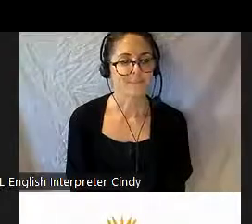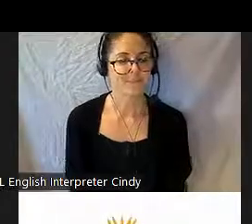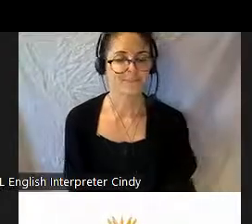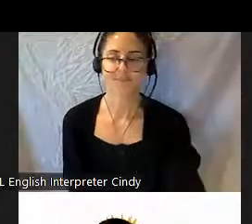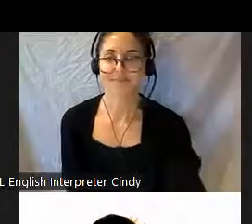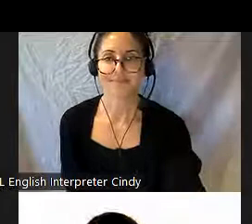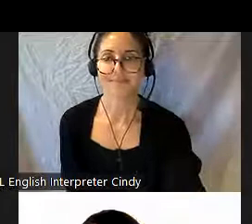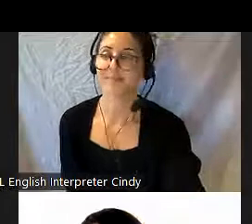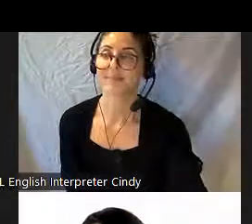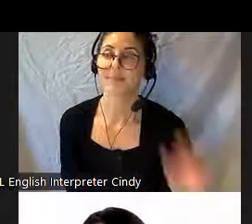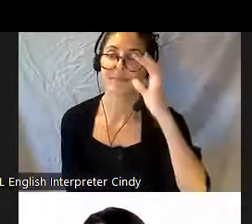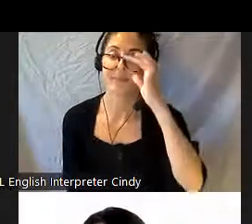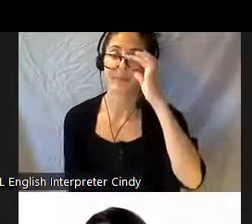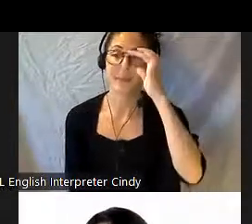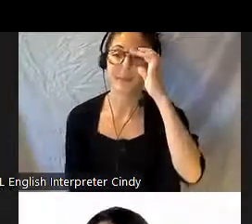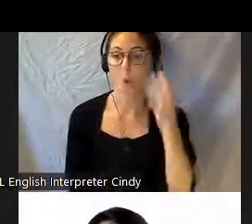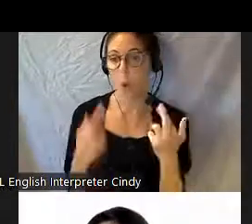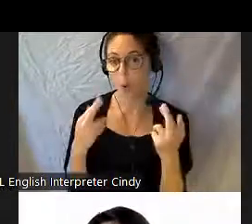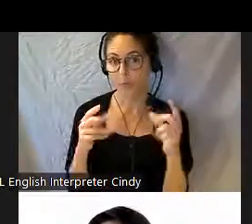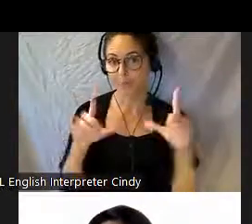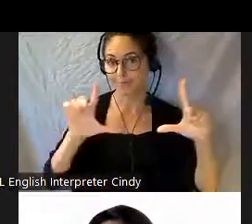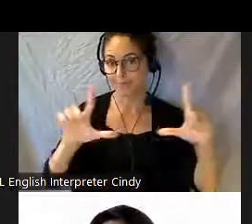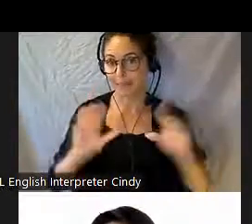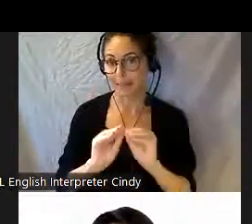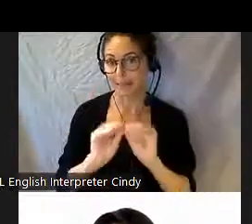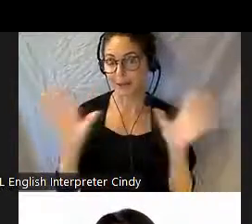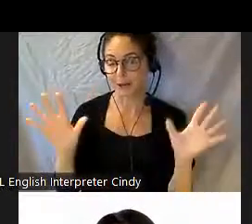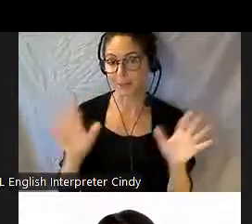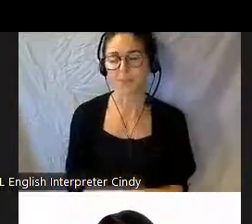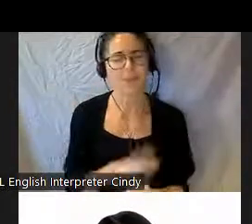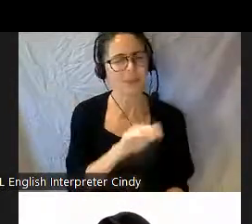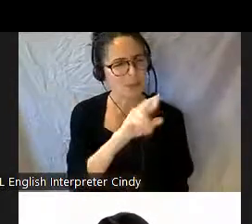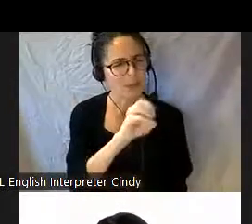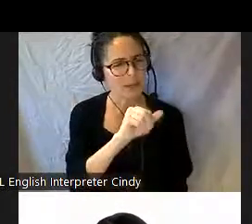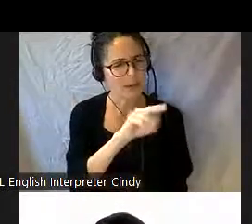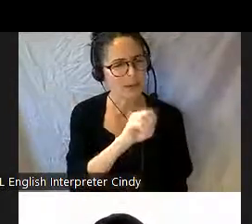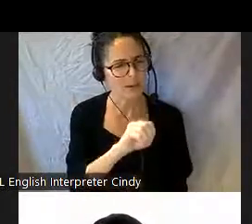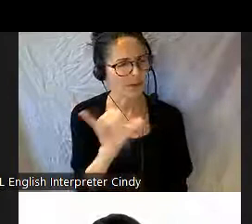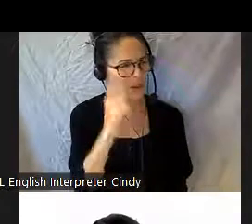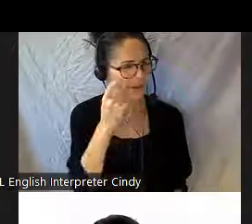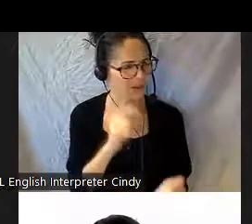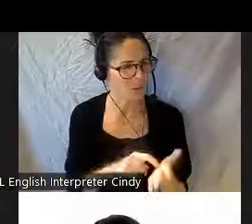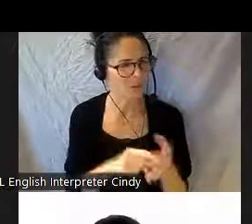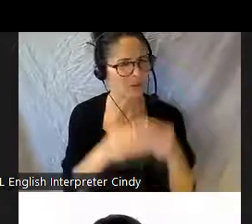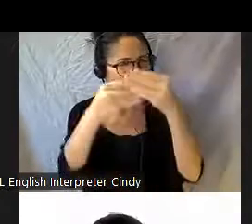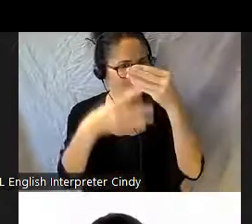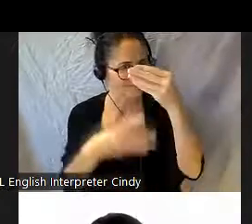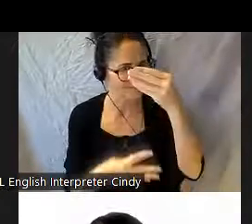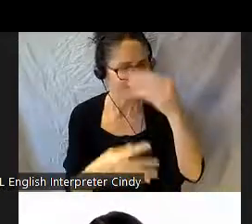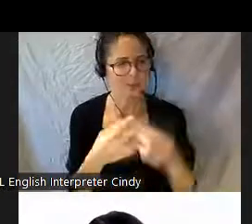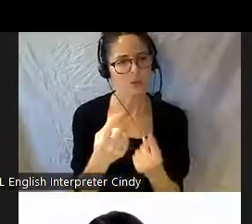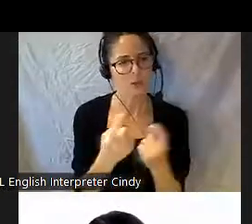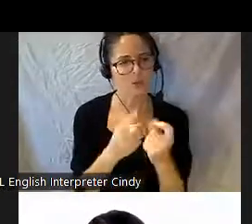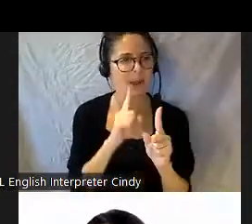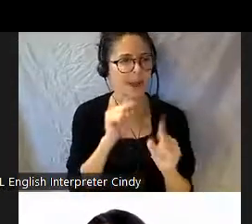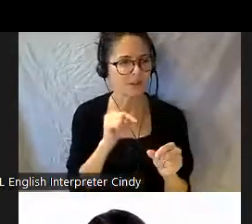I'm hoping that you'll be able to see my screen. Ryan, I also noticed there's quite a few comments on the question and answer section